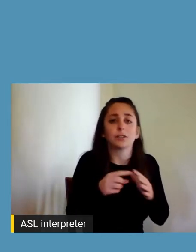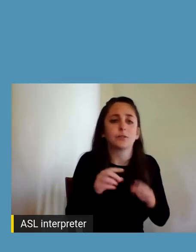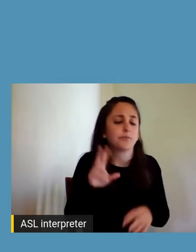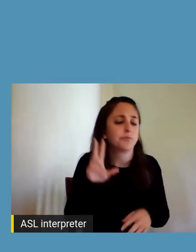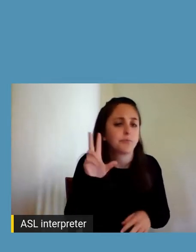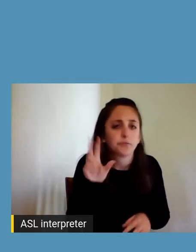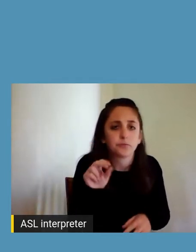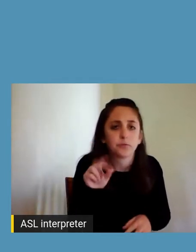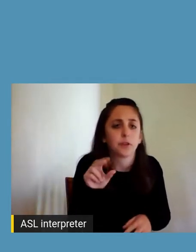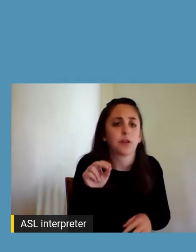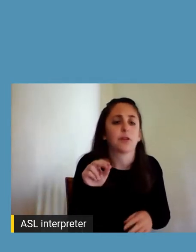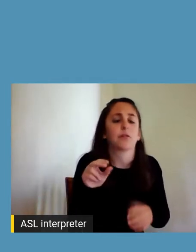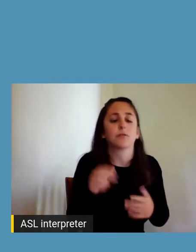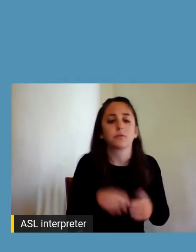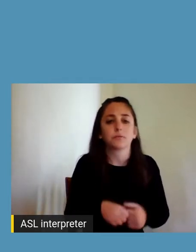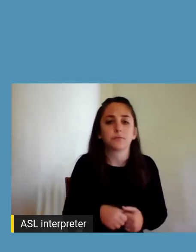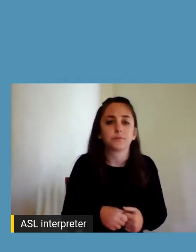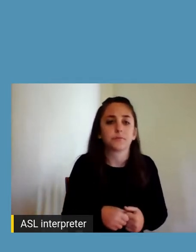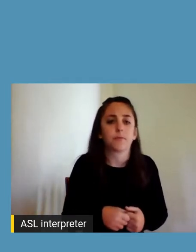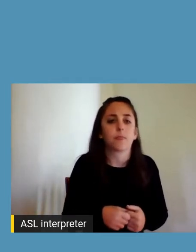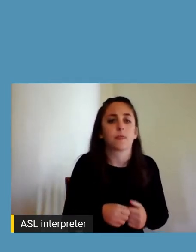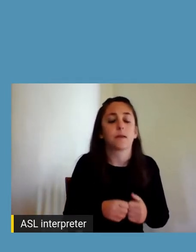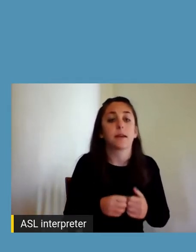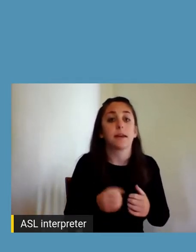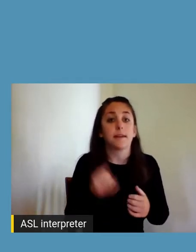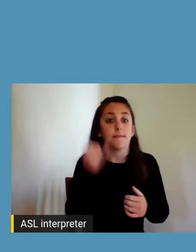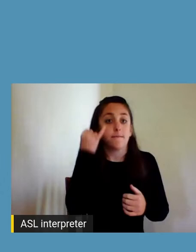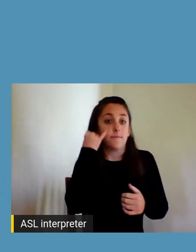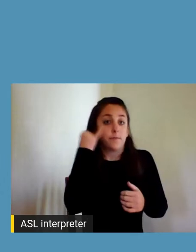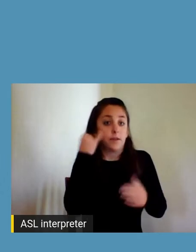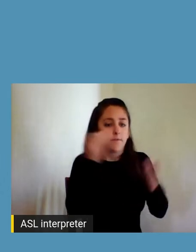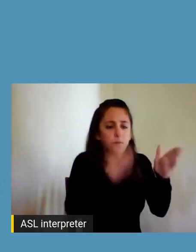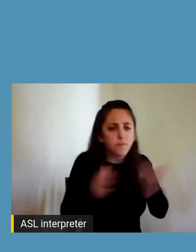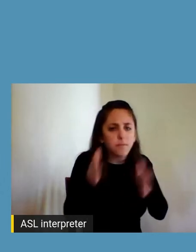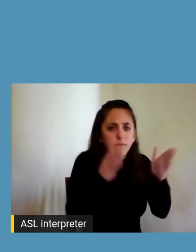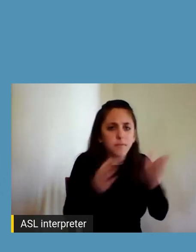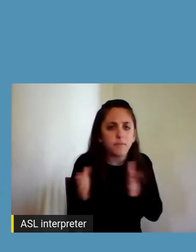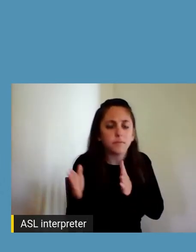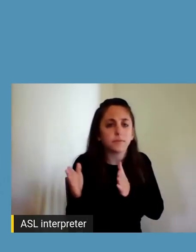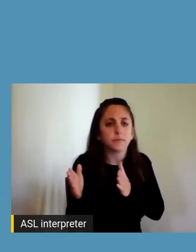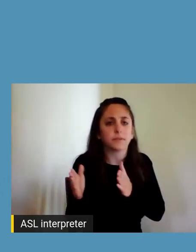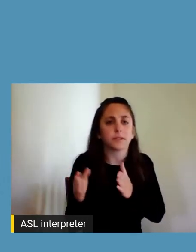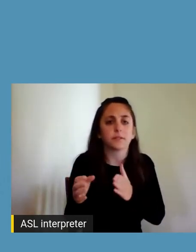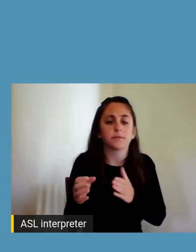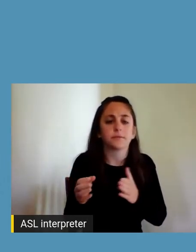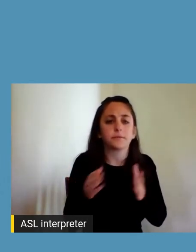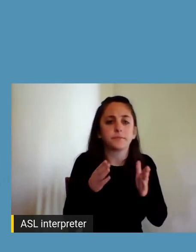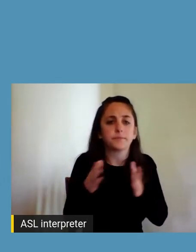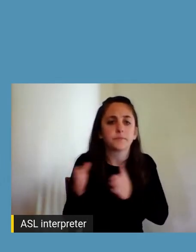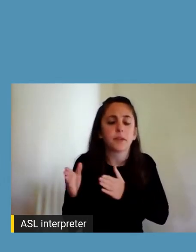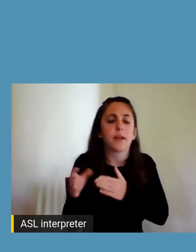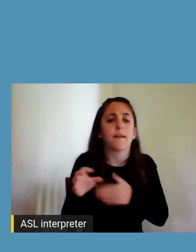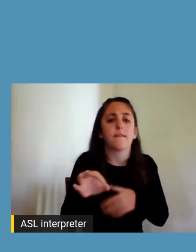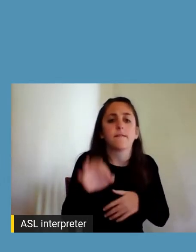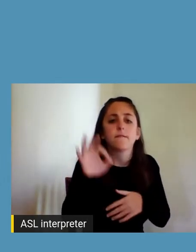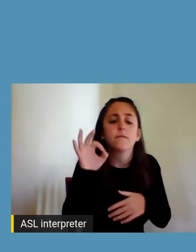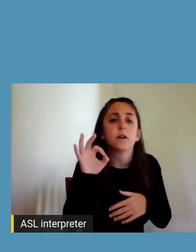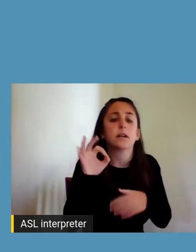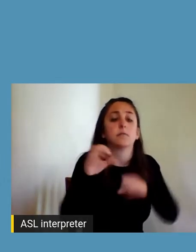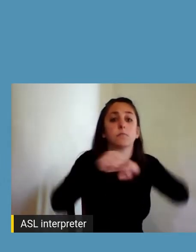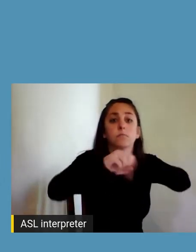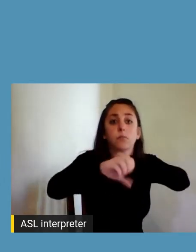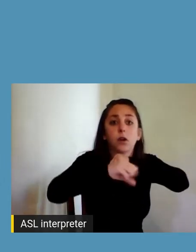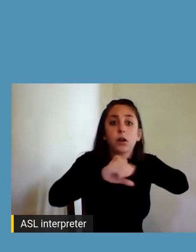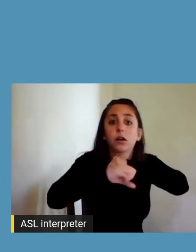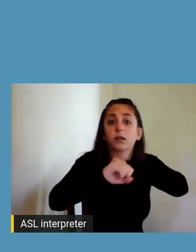for success. Had I gone through deep planning to find out that the best way to do marketing for the Museum